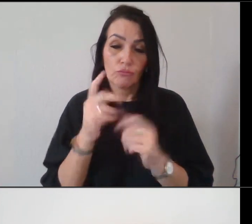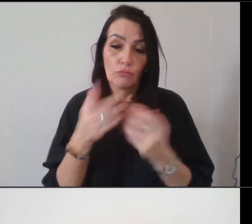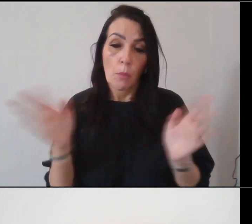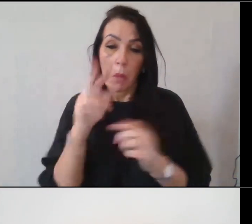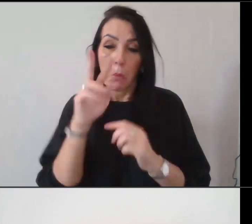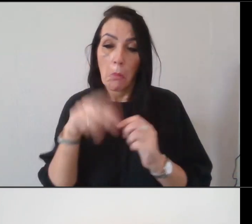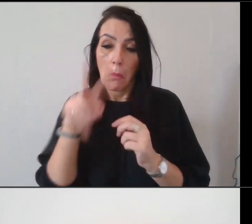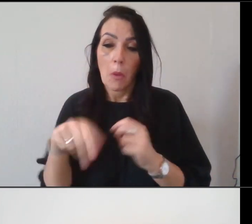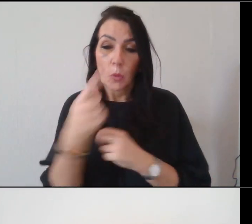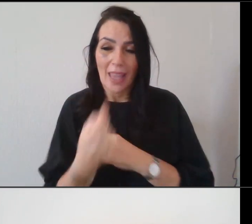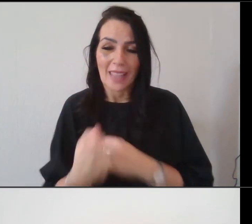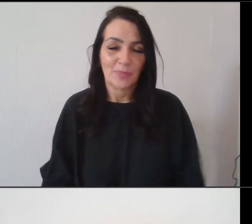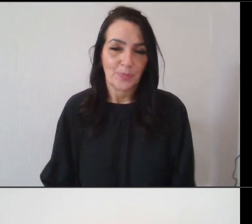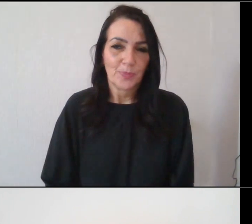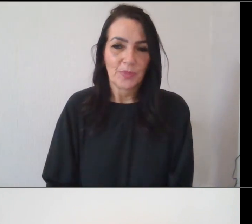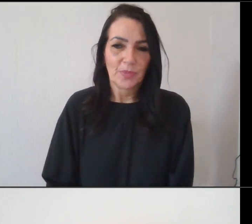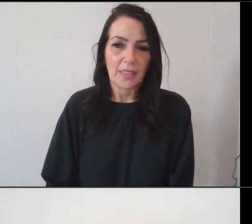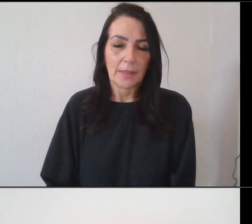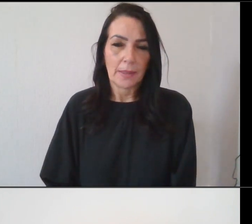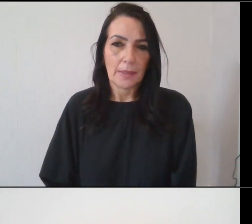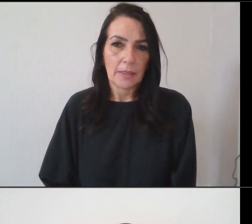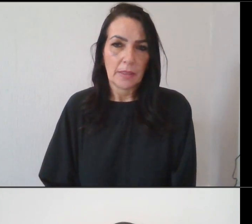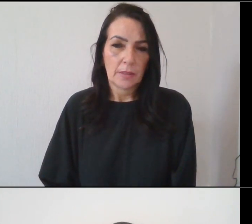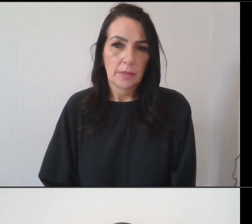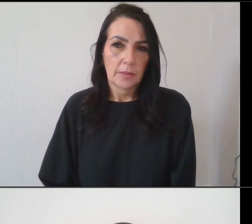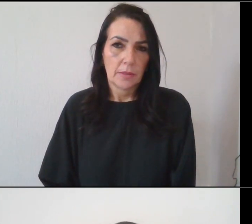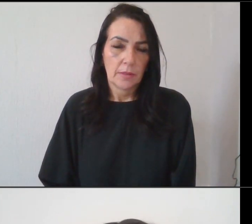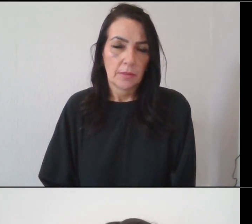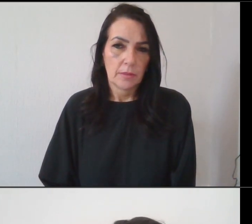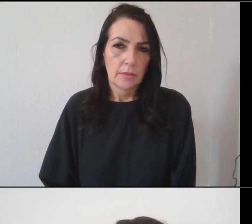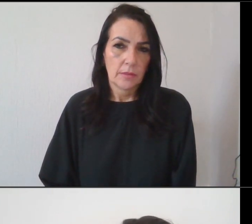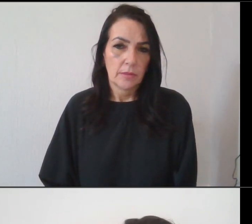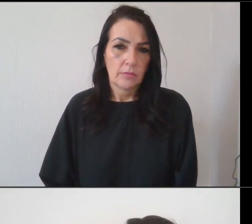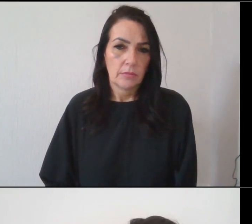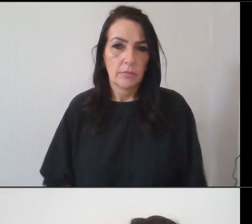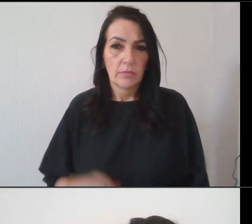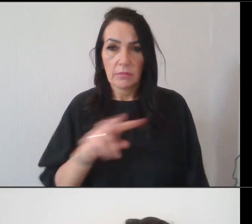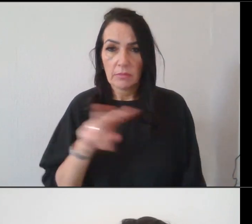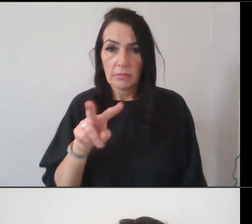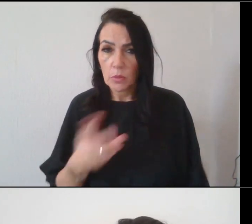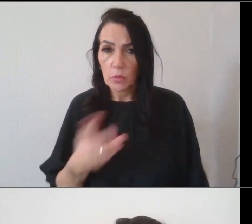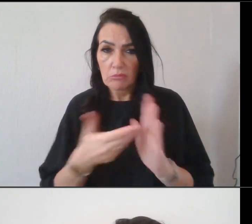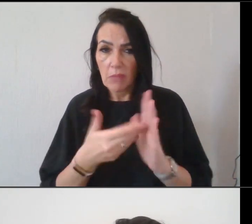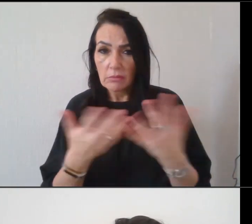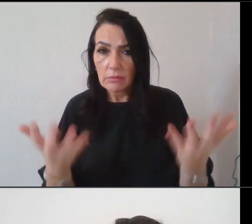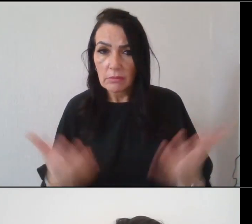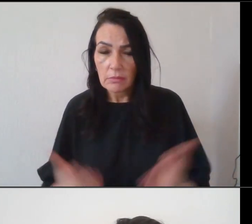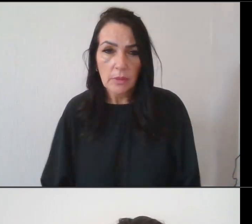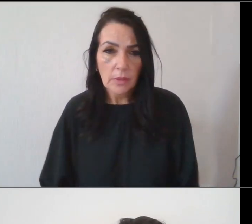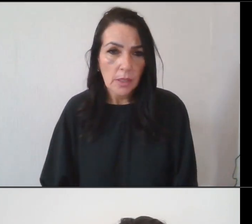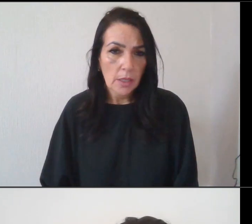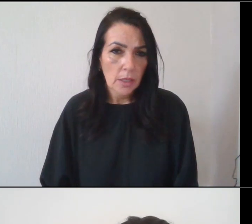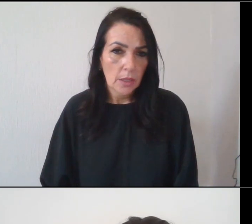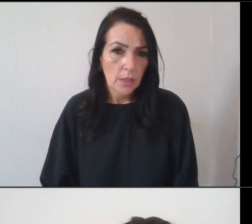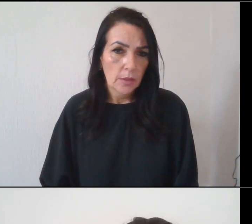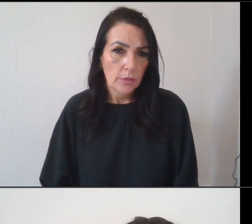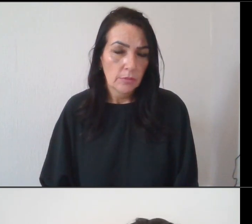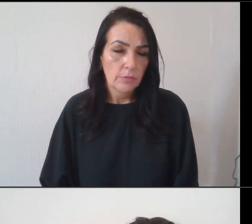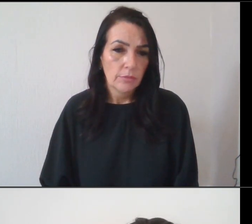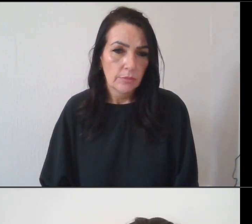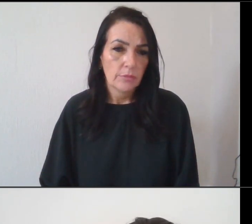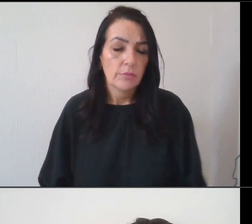employee engagement as well. I'm not sure if Laura and Lucy, you have anything to add there. Yeah, so I